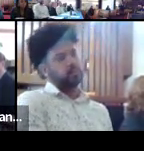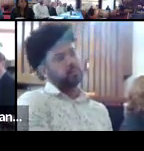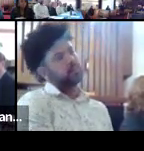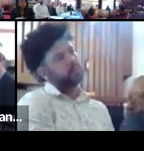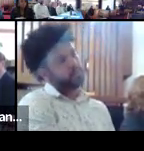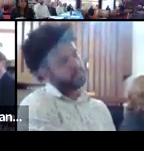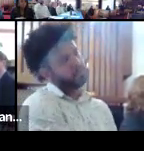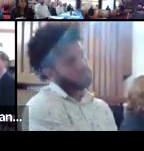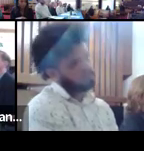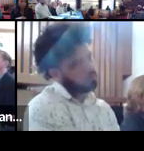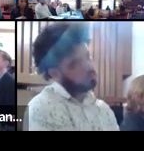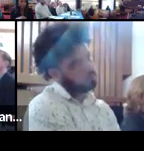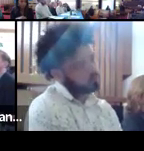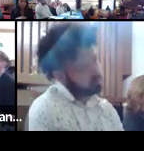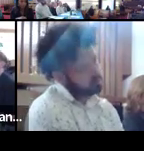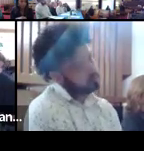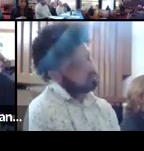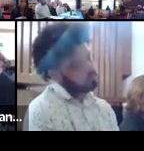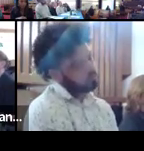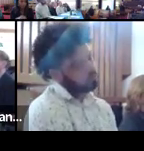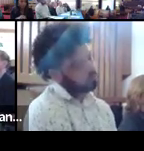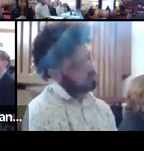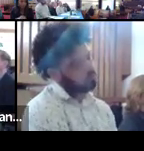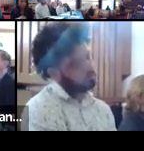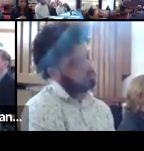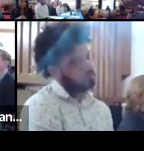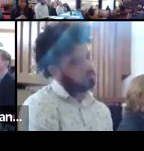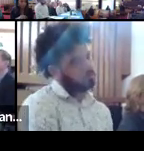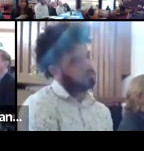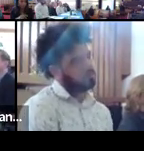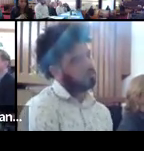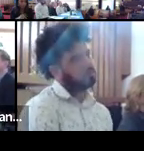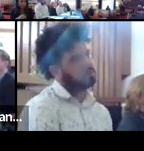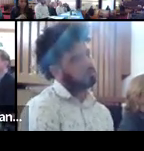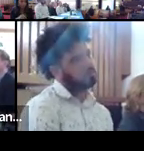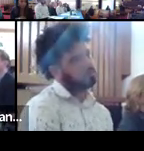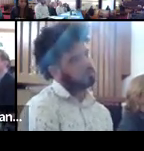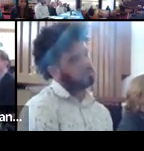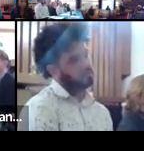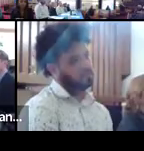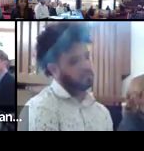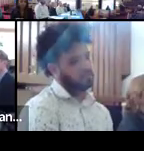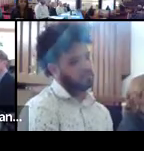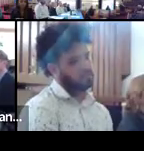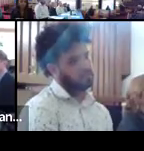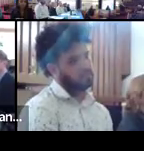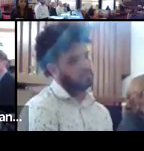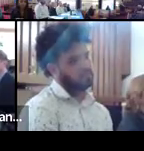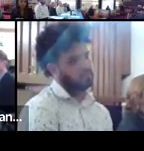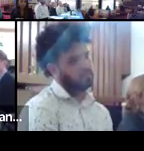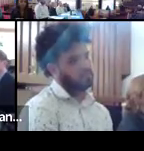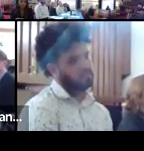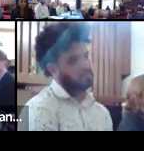on things. So, you know, it is some other things that need to get tied in to the plan and be more